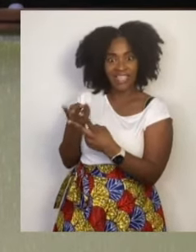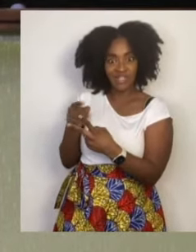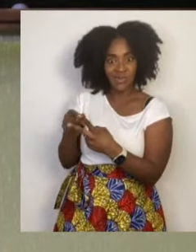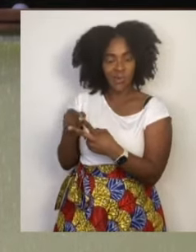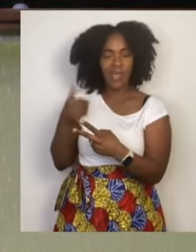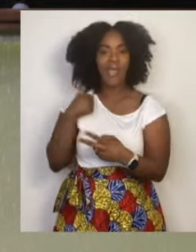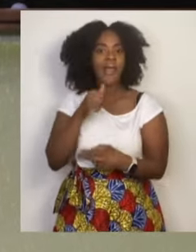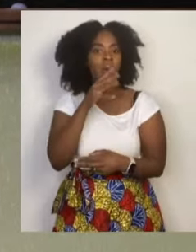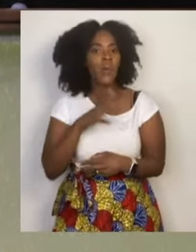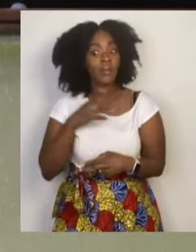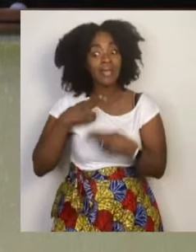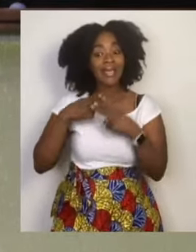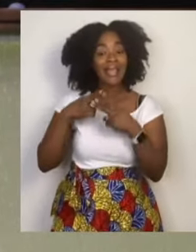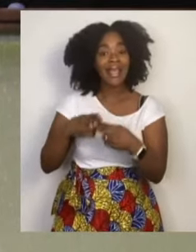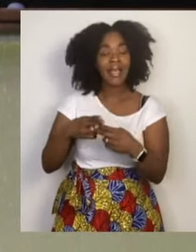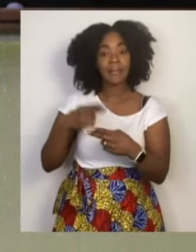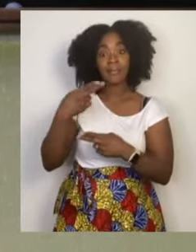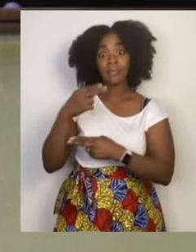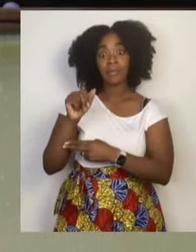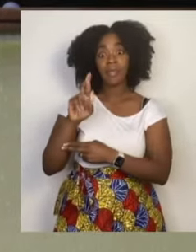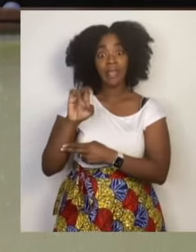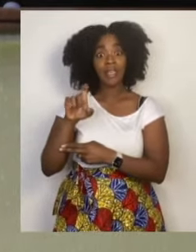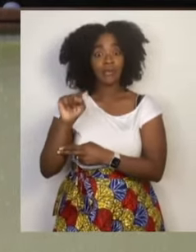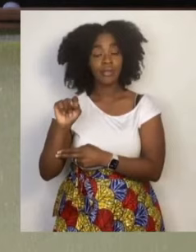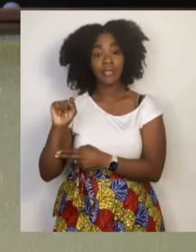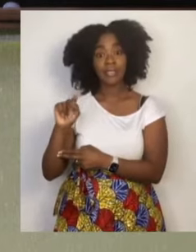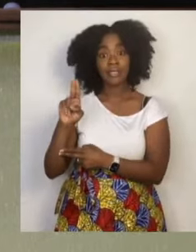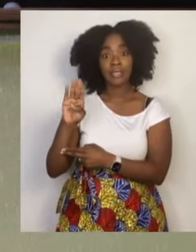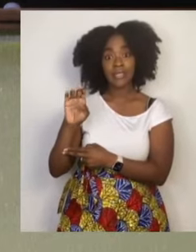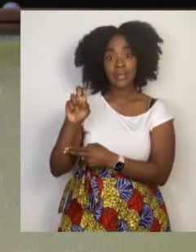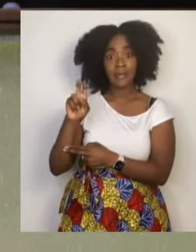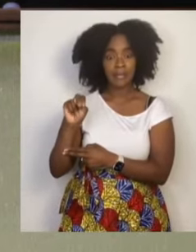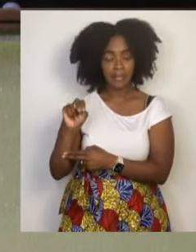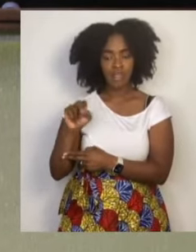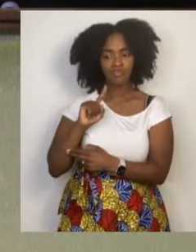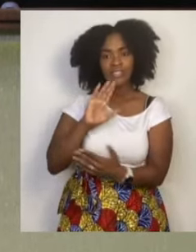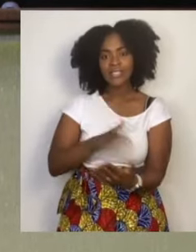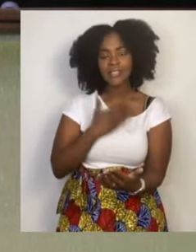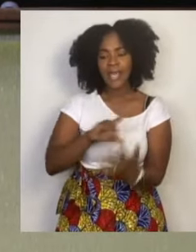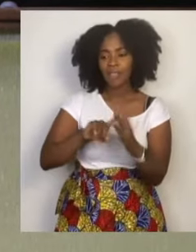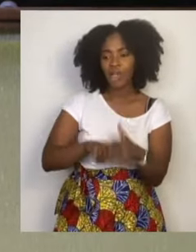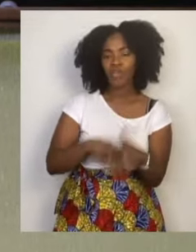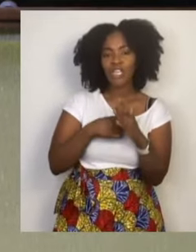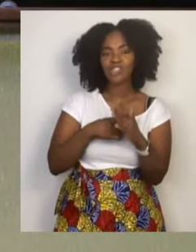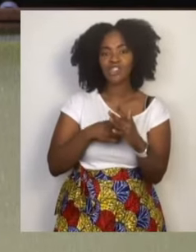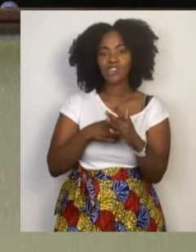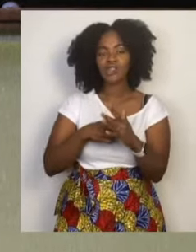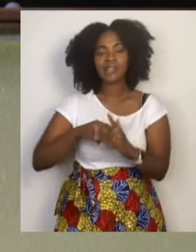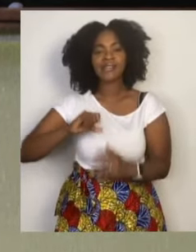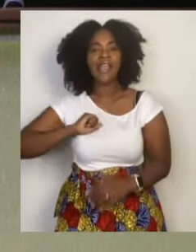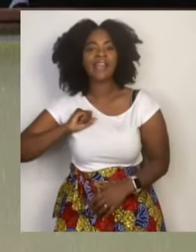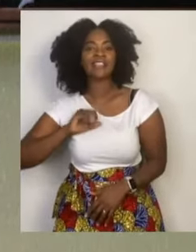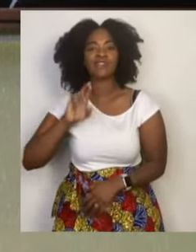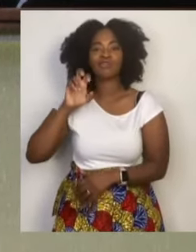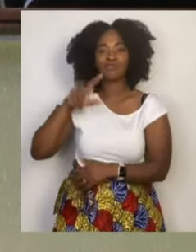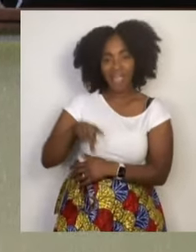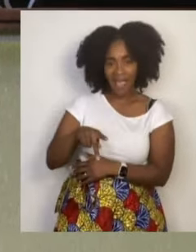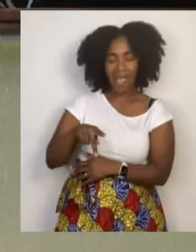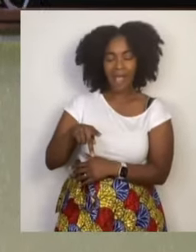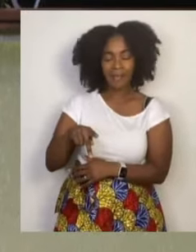of Harriet Tubman who sung the original gangster rap, "I Ain't Gonna Let Nobody Turn Me Around."